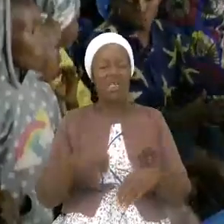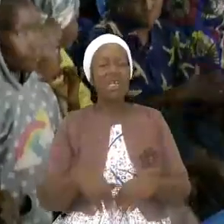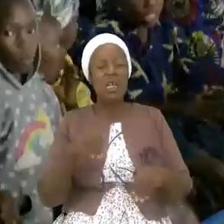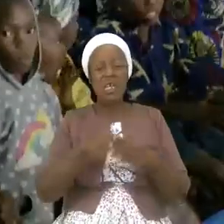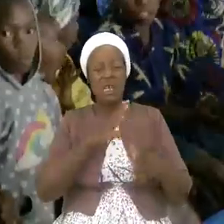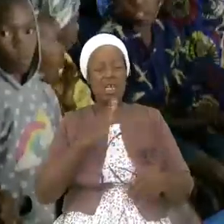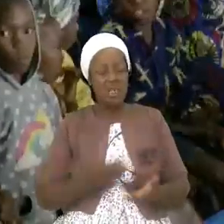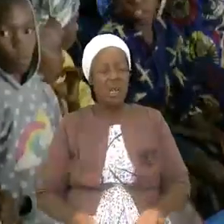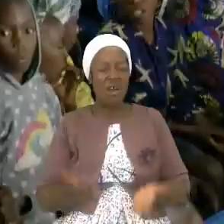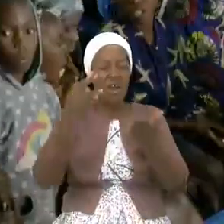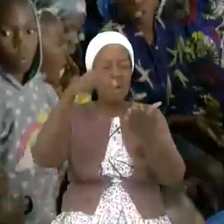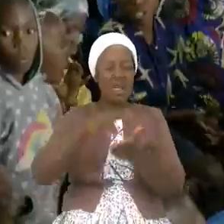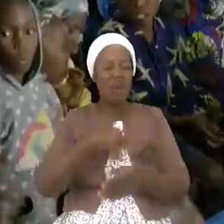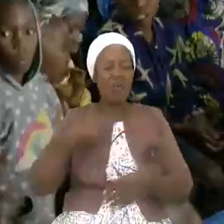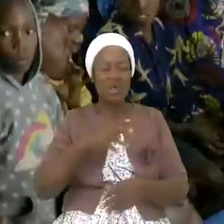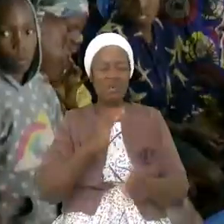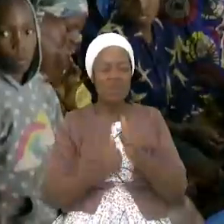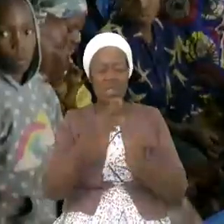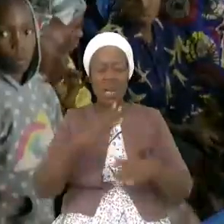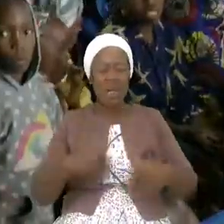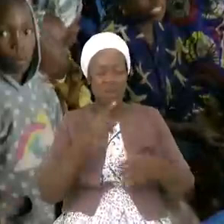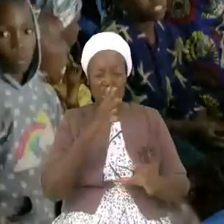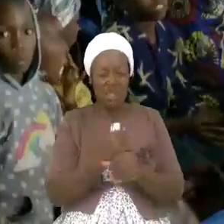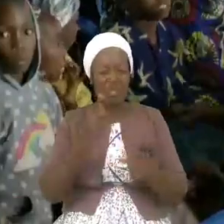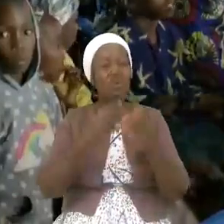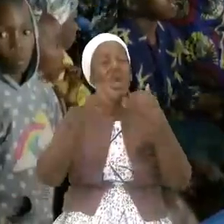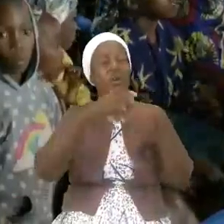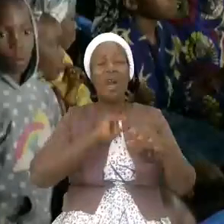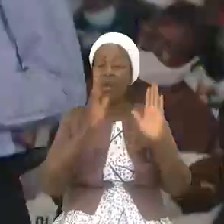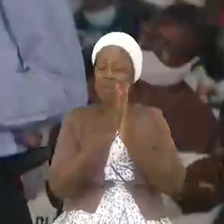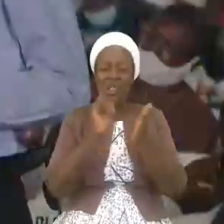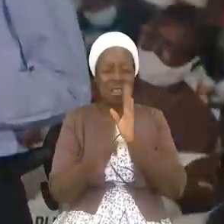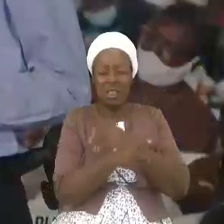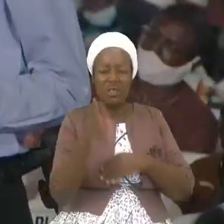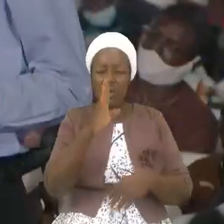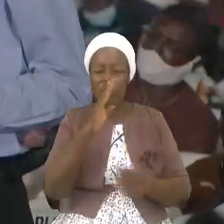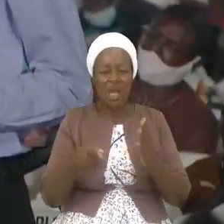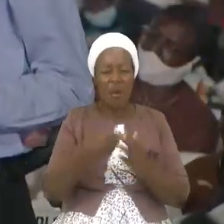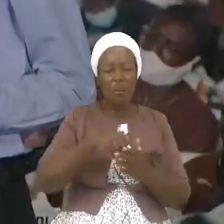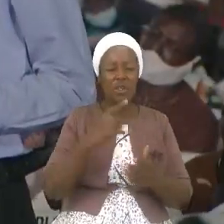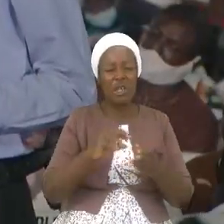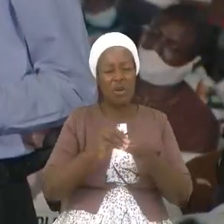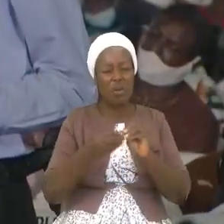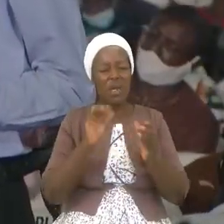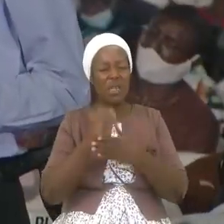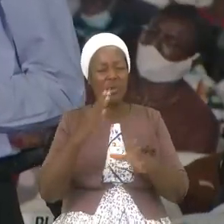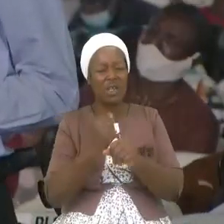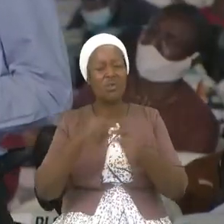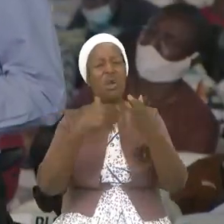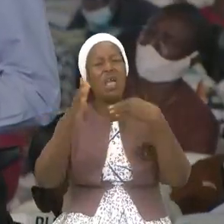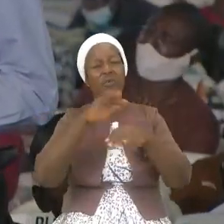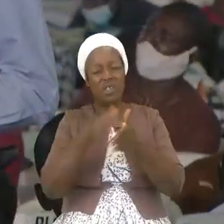that these will be among the number that will get to heaven in Jesus' name. Thank you, Lord, for the answer.